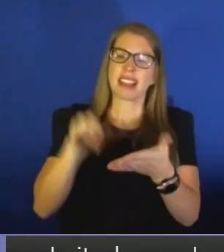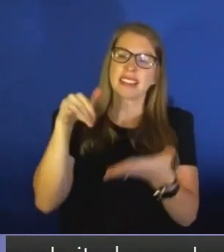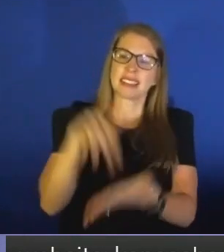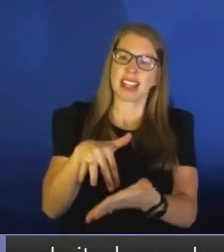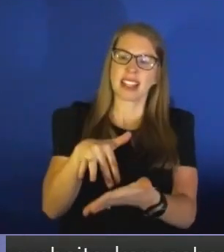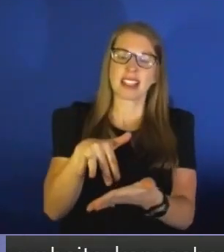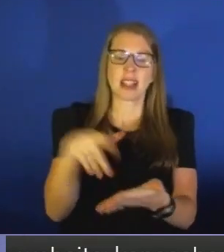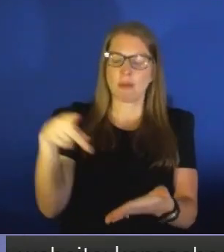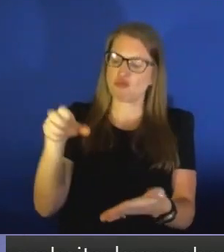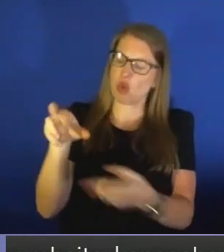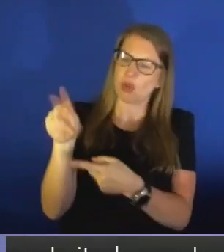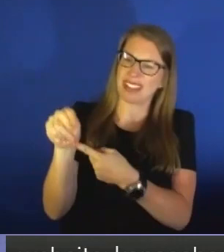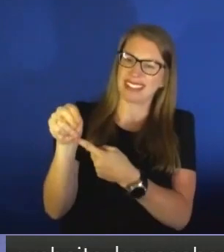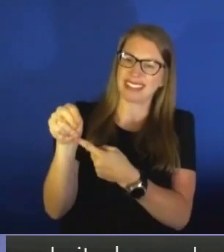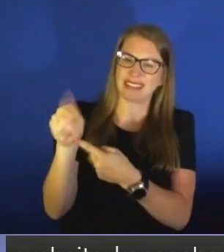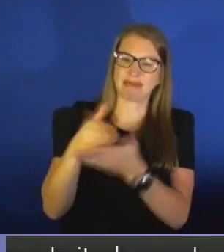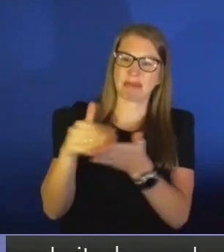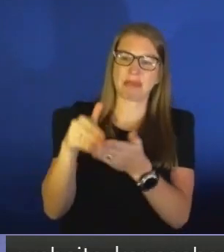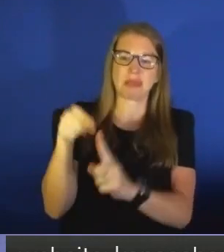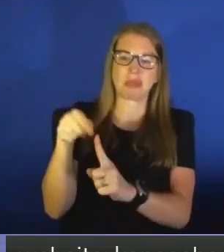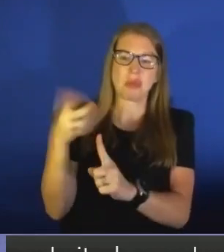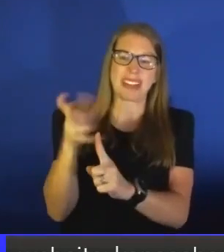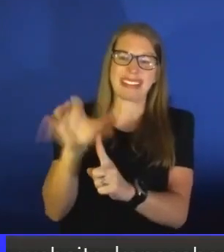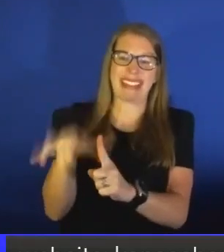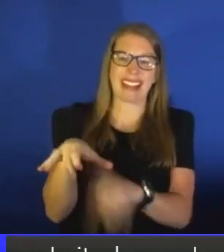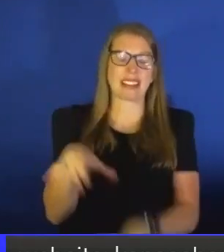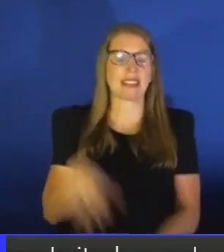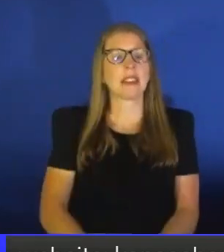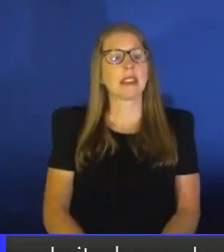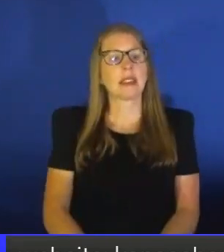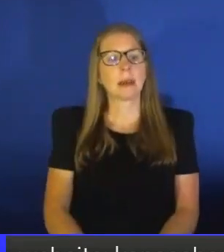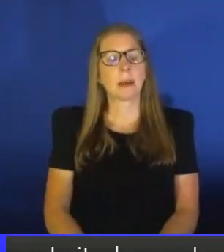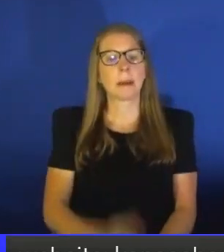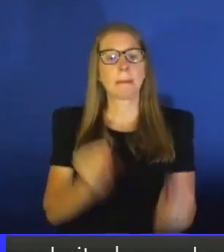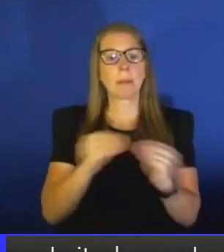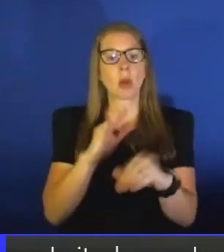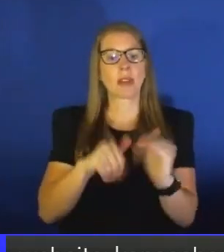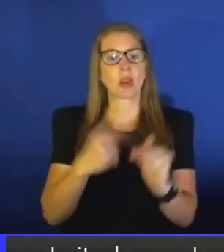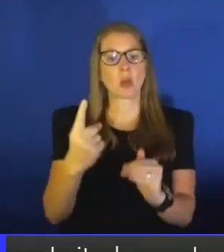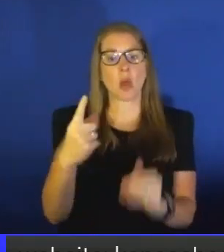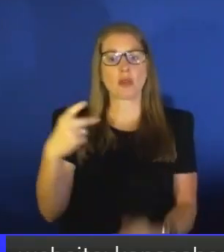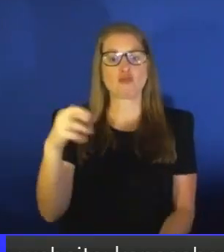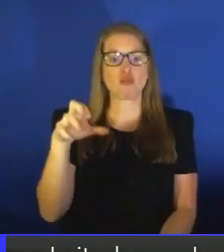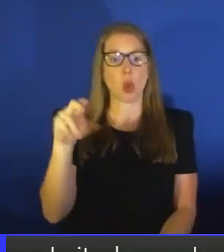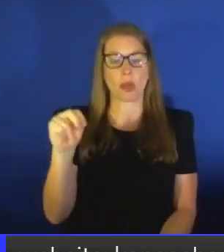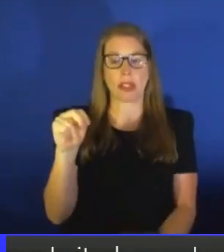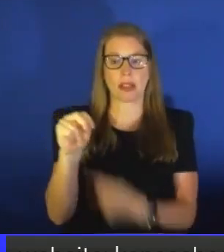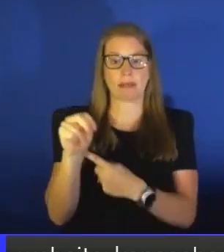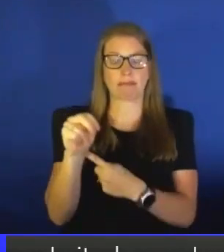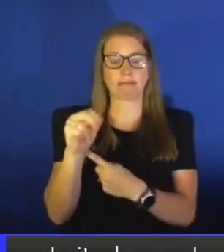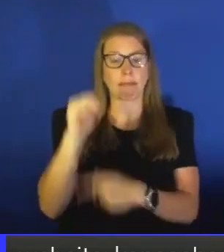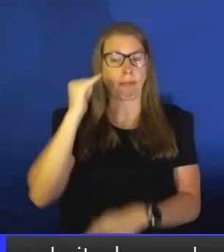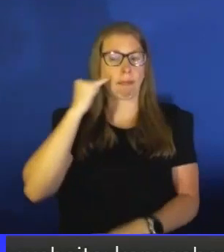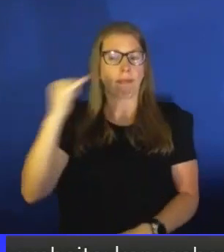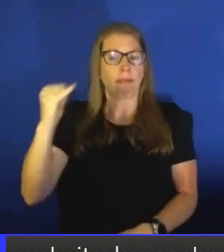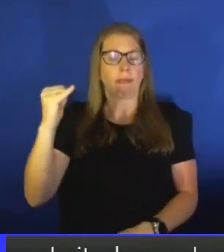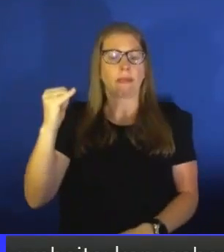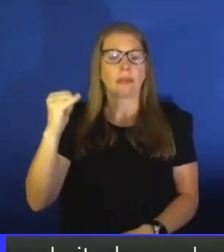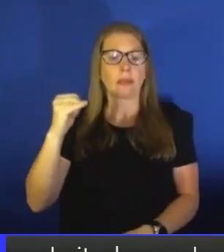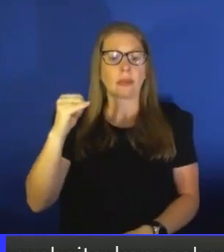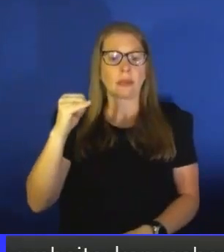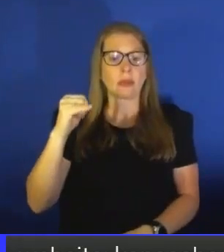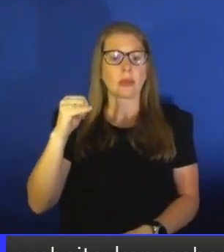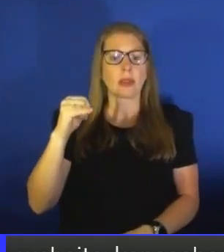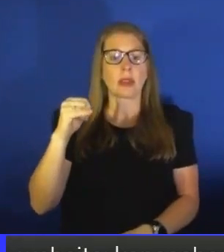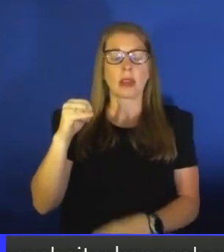factor. What is that? So there's actually probably even more than one protein that the brain the idea is we think it's been clearing this protein at